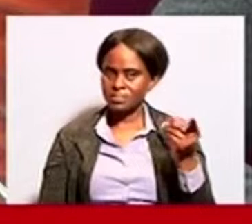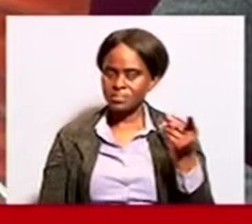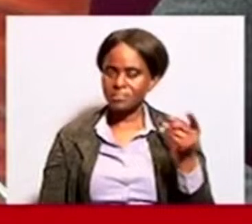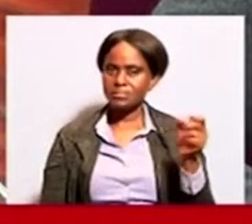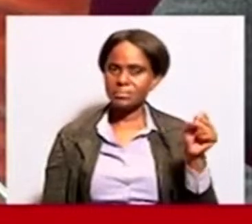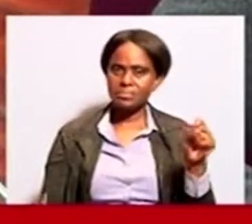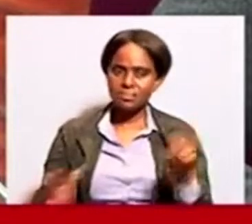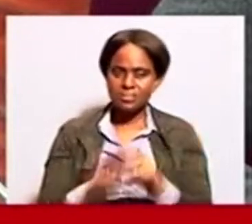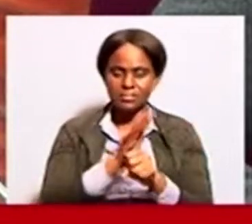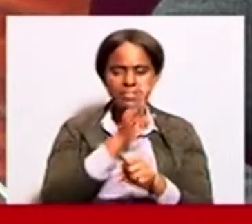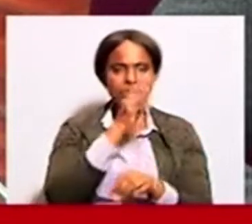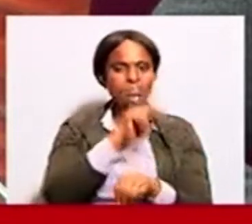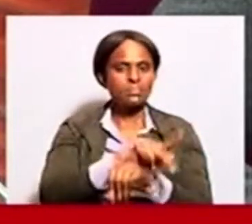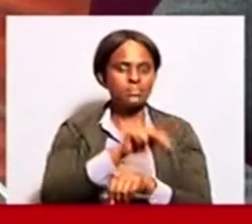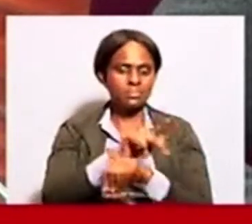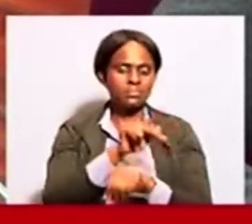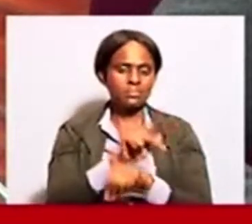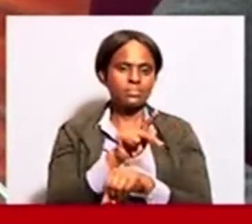contract.